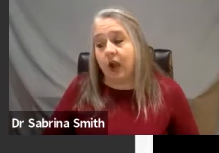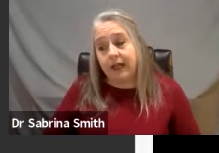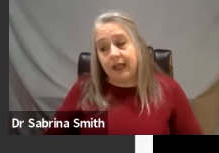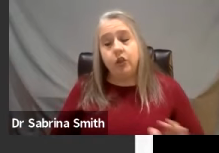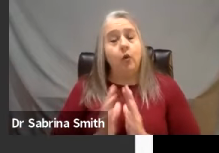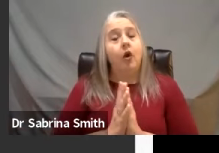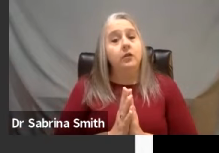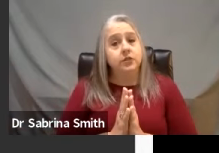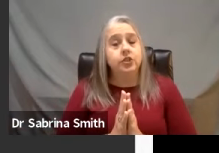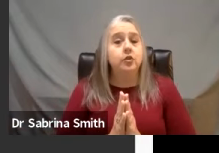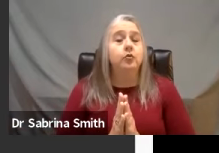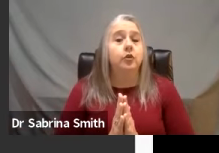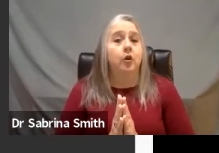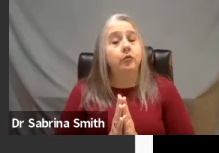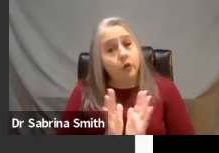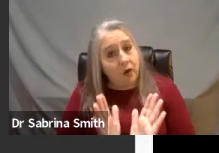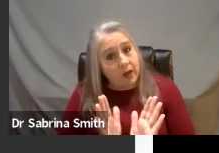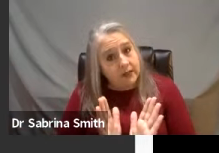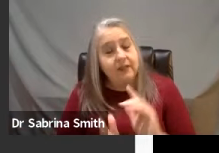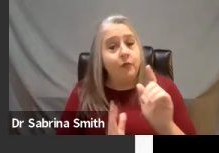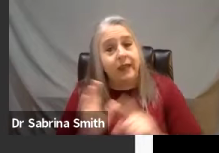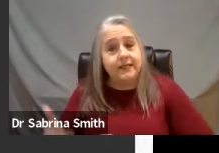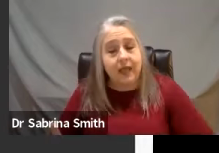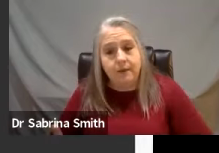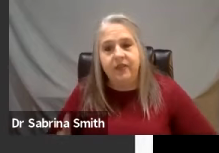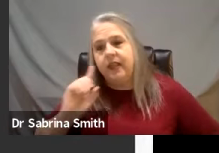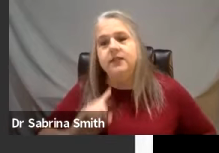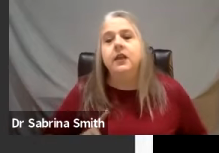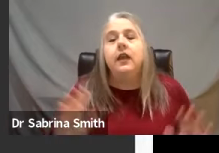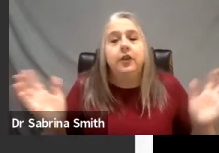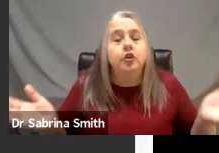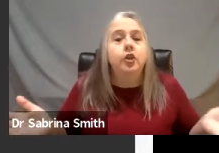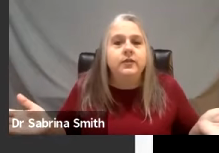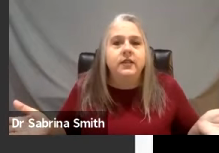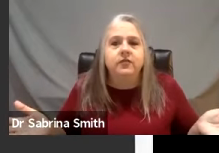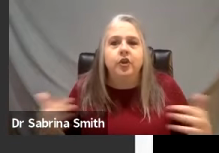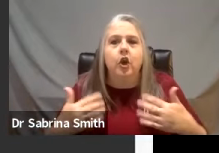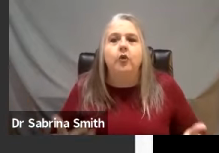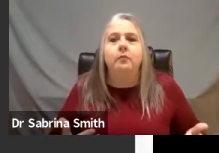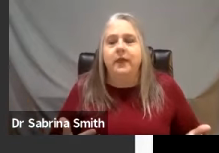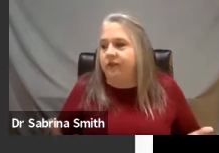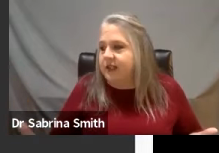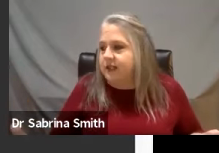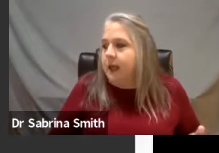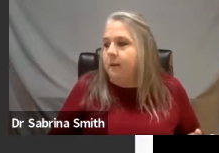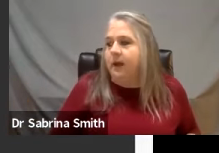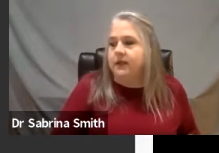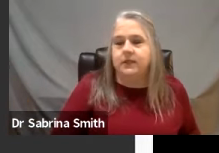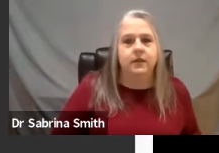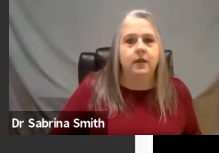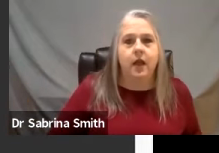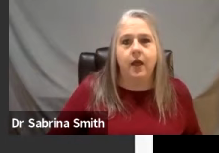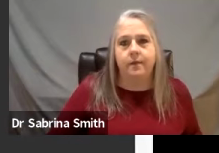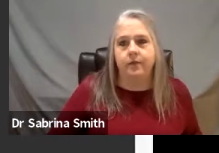going to try to get you all to do your own little product if we get time at the end, and you'll use this for your own benefit.